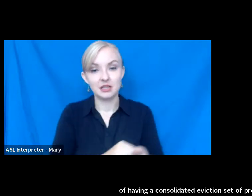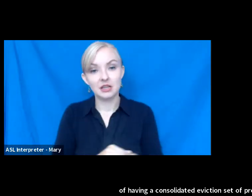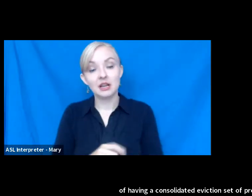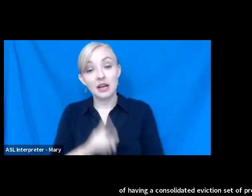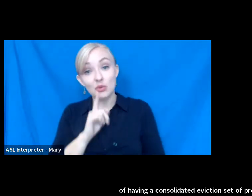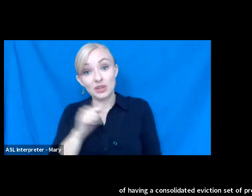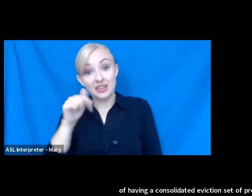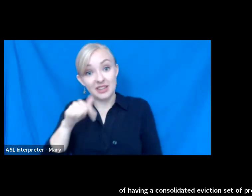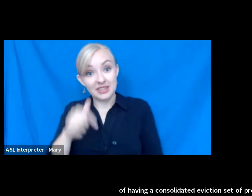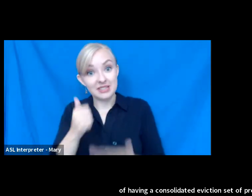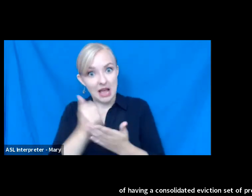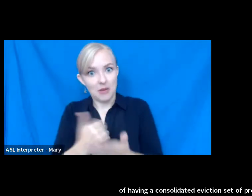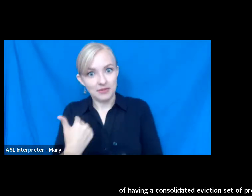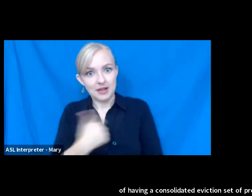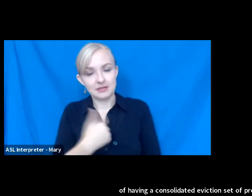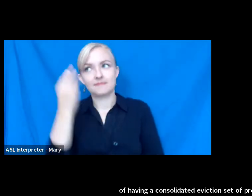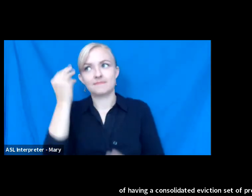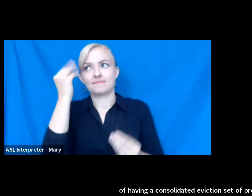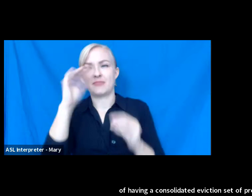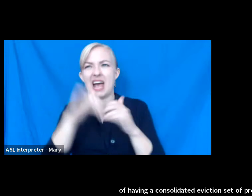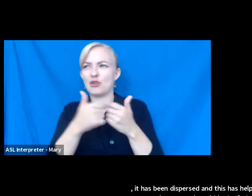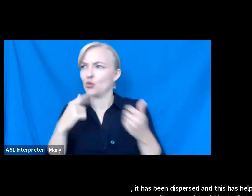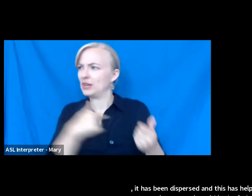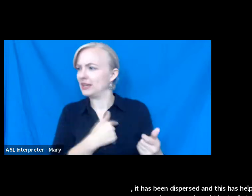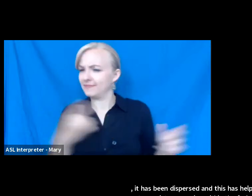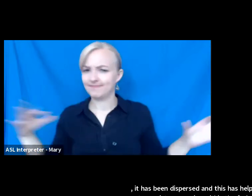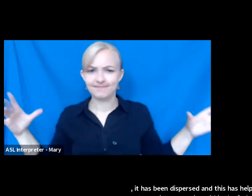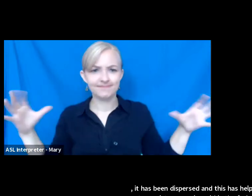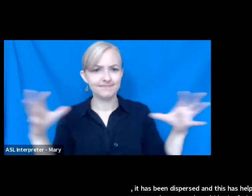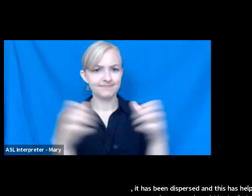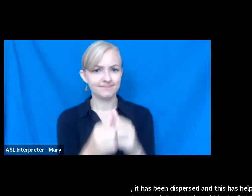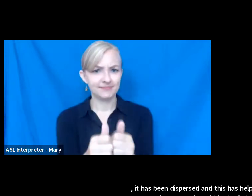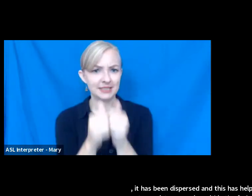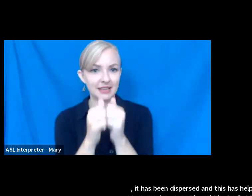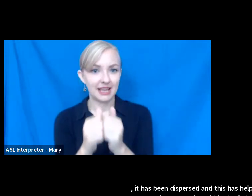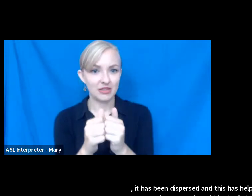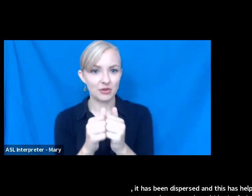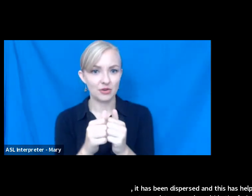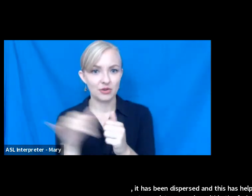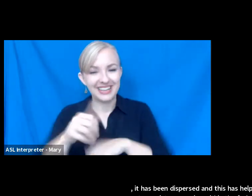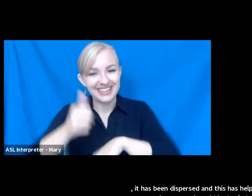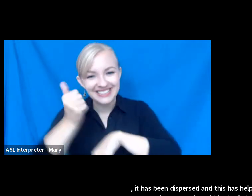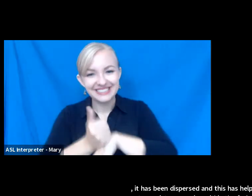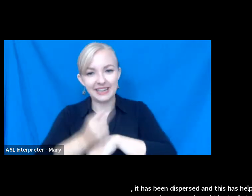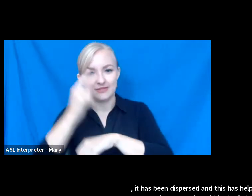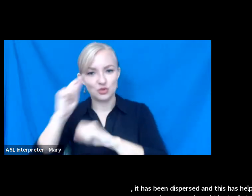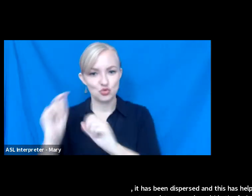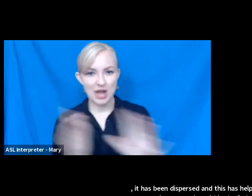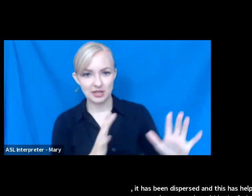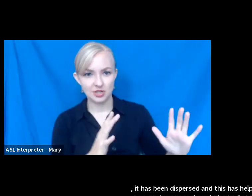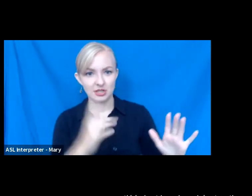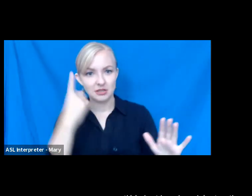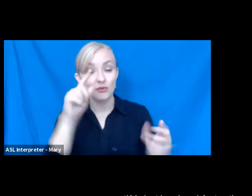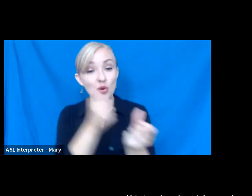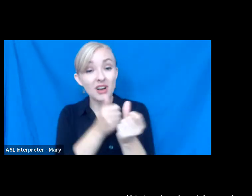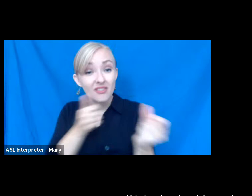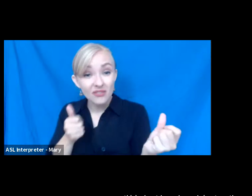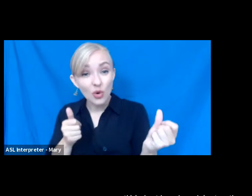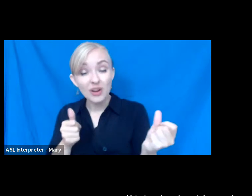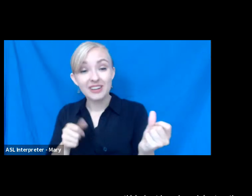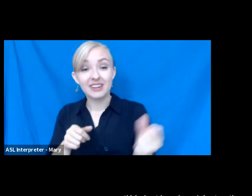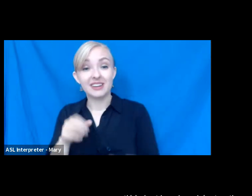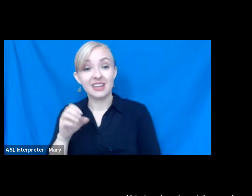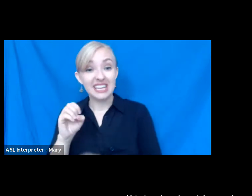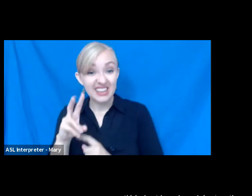federal government think about how do we bring together a set of strategies to prevent evictions across the